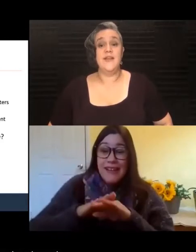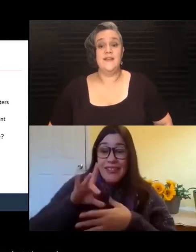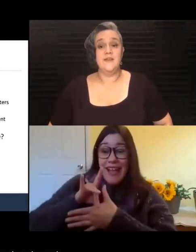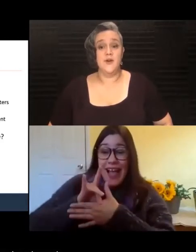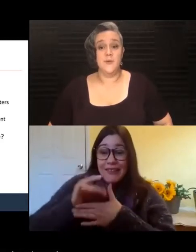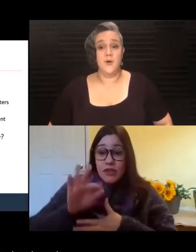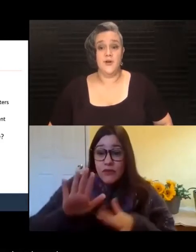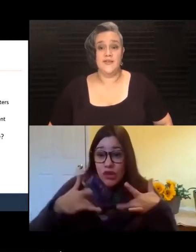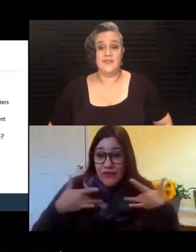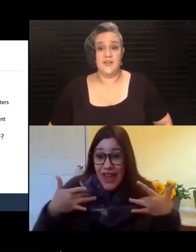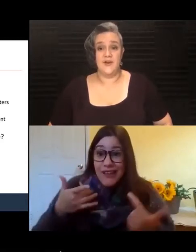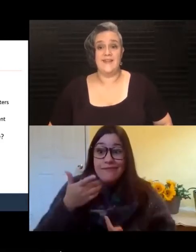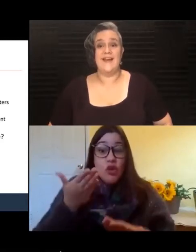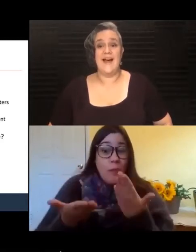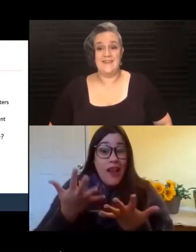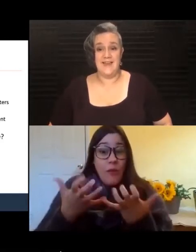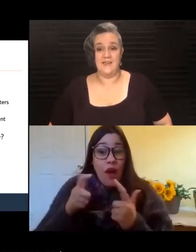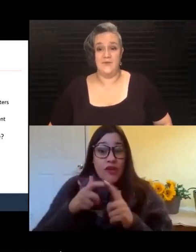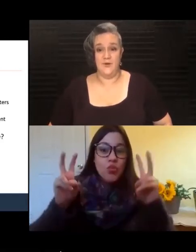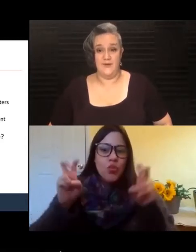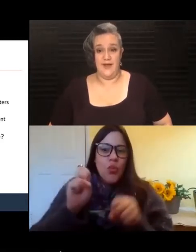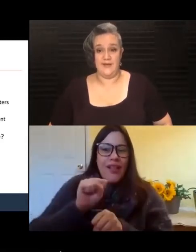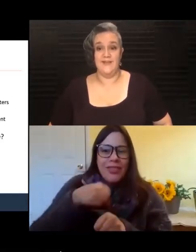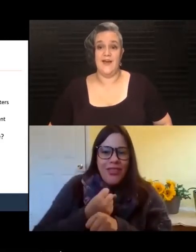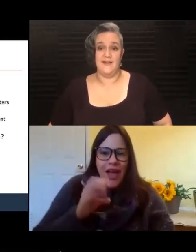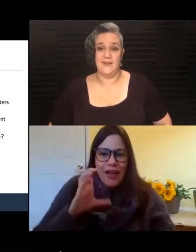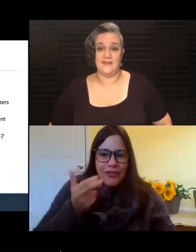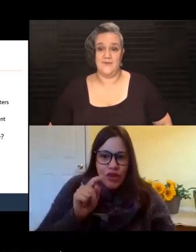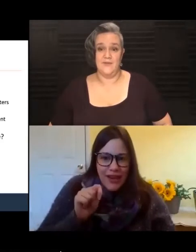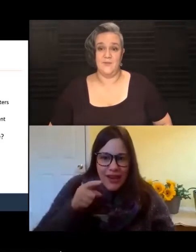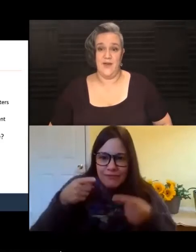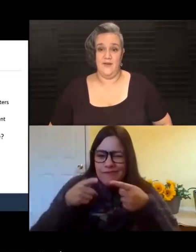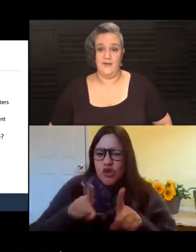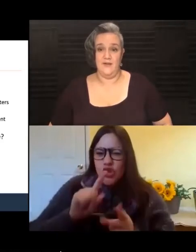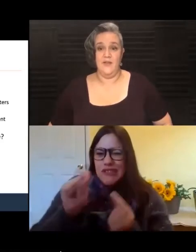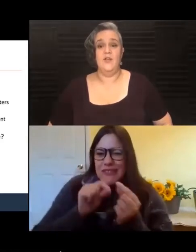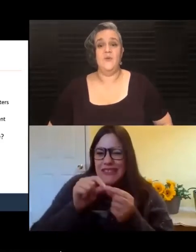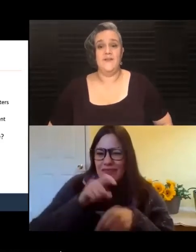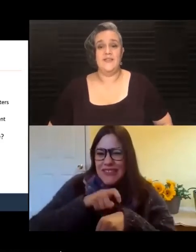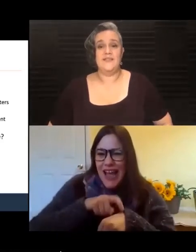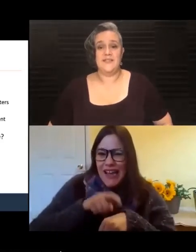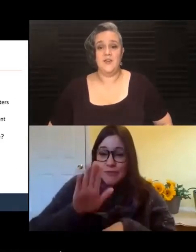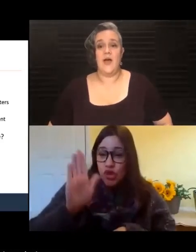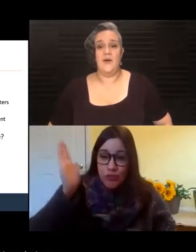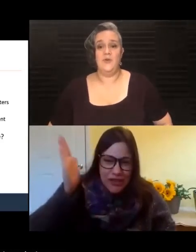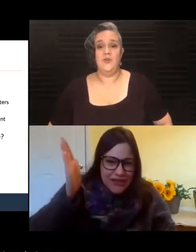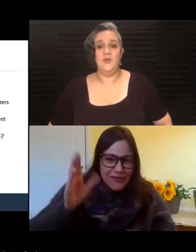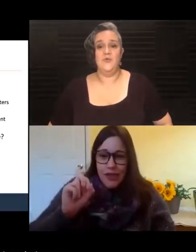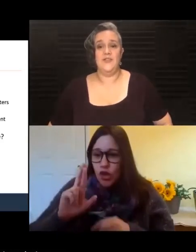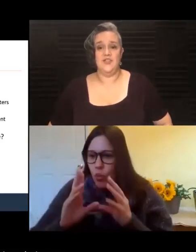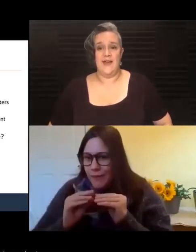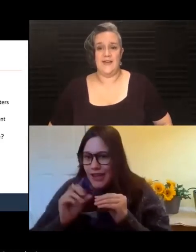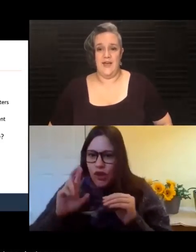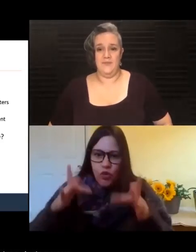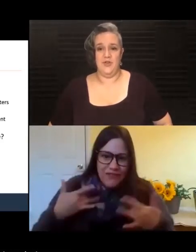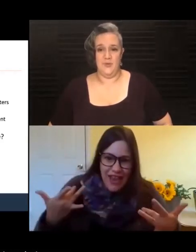The settings here are important to consider the content of your event and the context of it as well. You have to consider how you would use